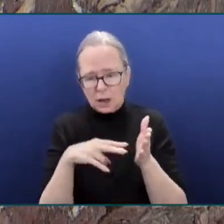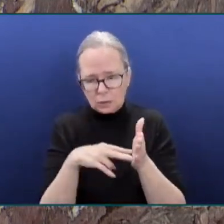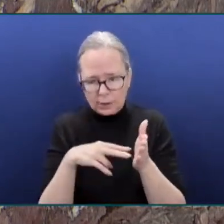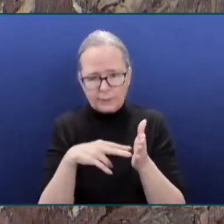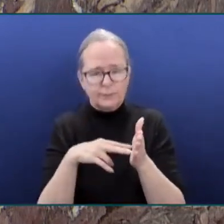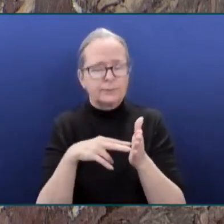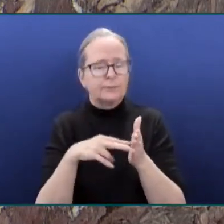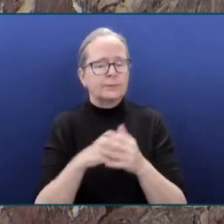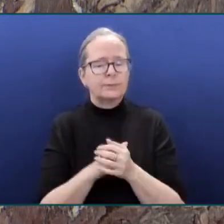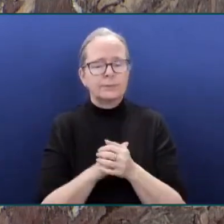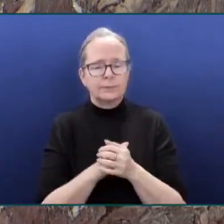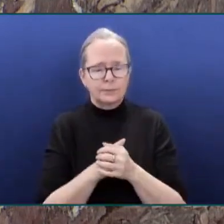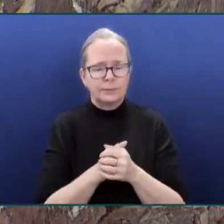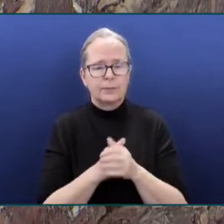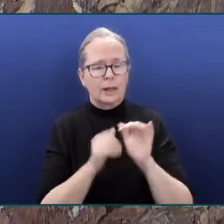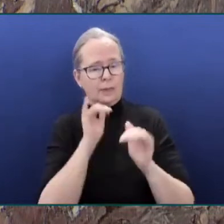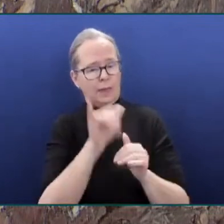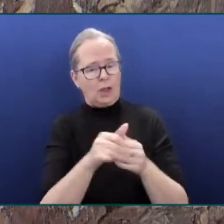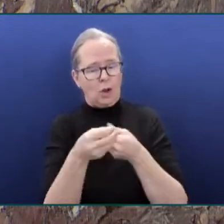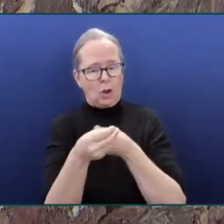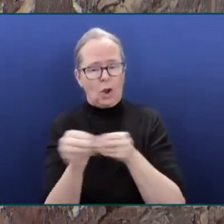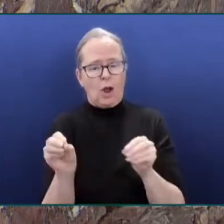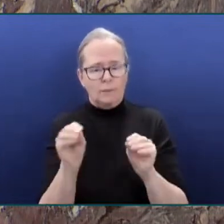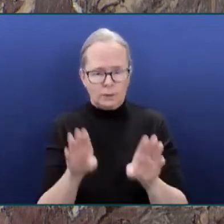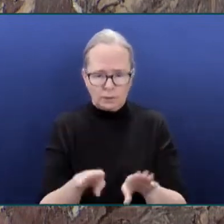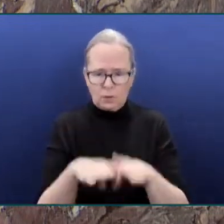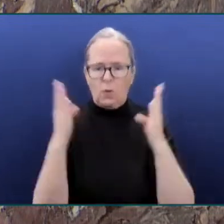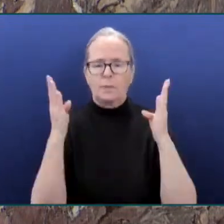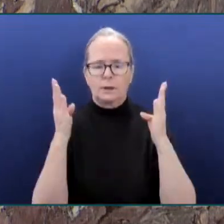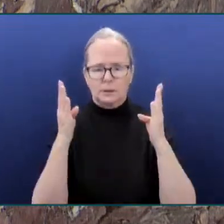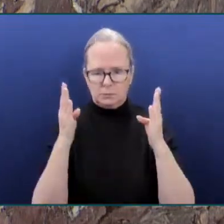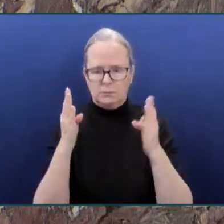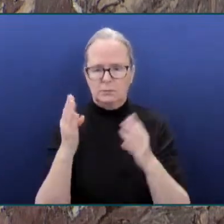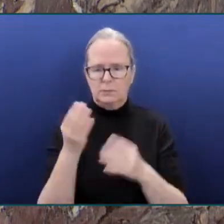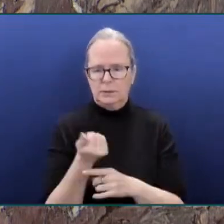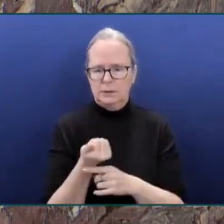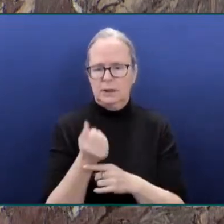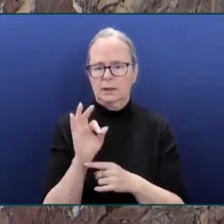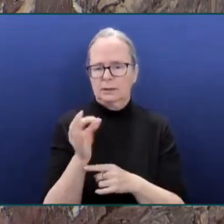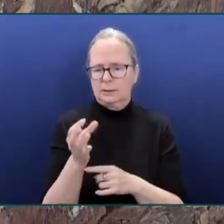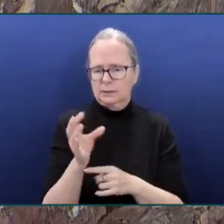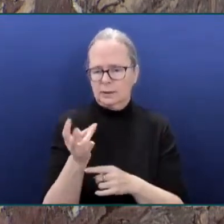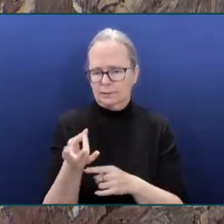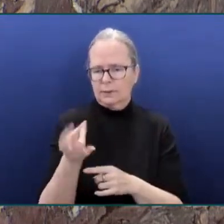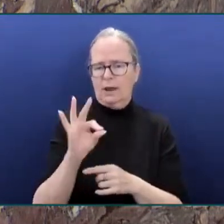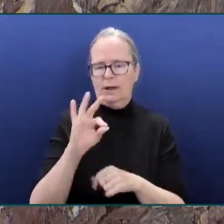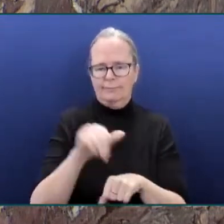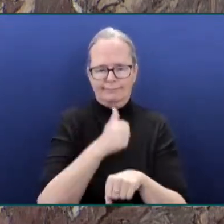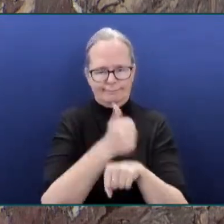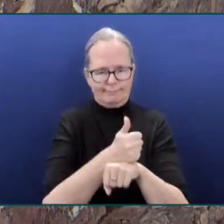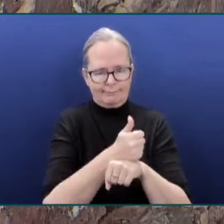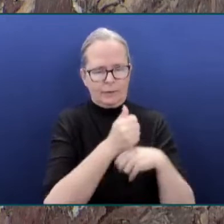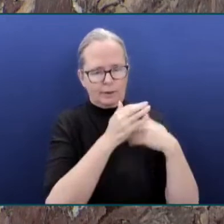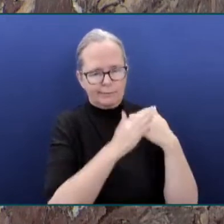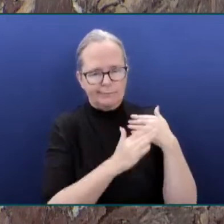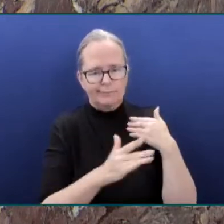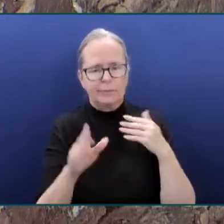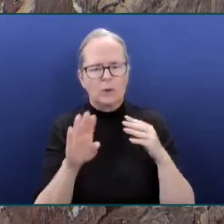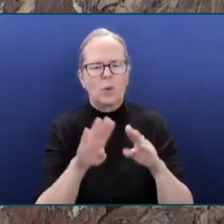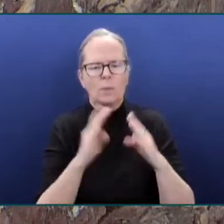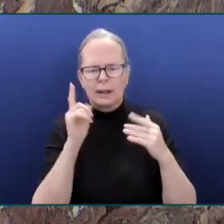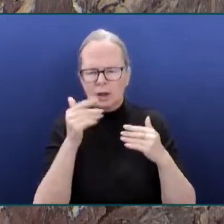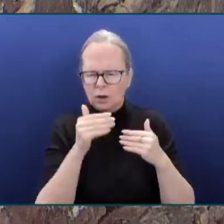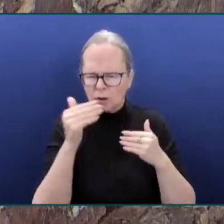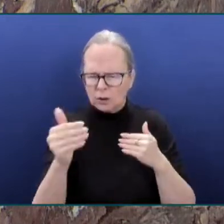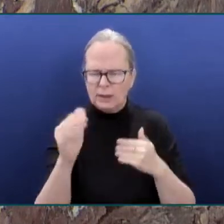and has expanded across the country with centers opening in Calgary, Montreal, Toronto, and Edmonton. A